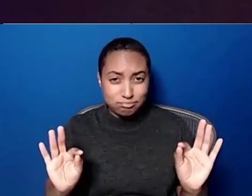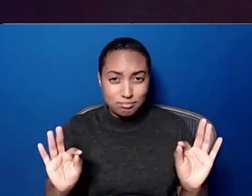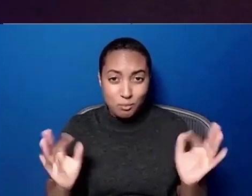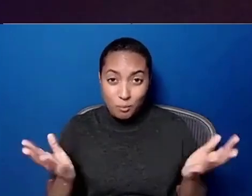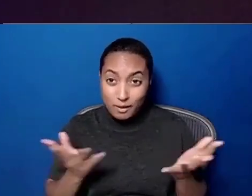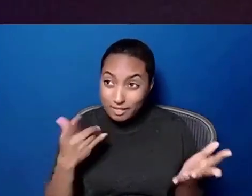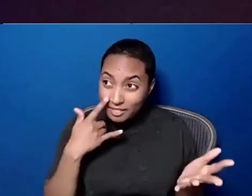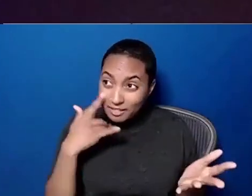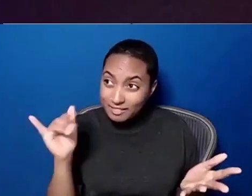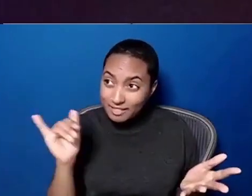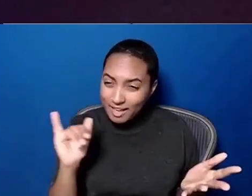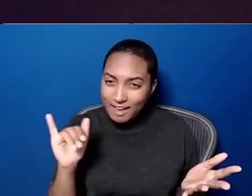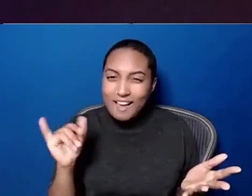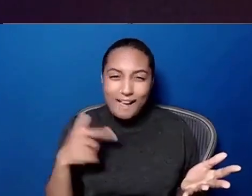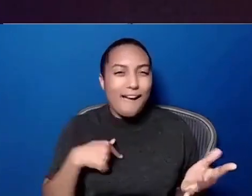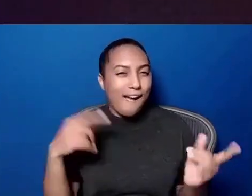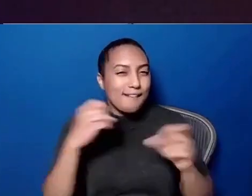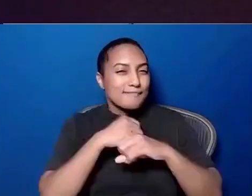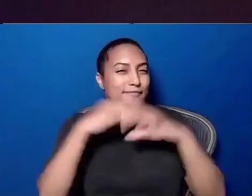I vision it daily.